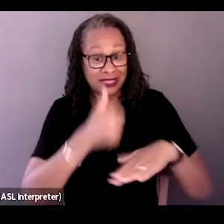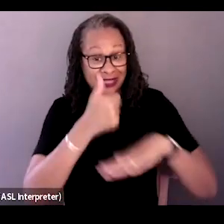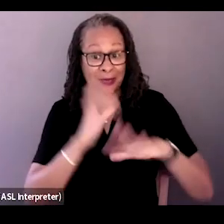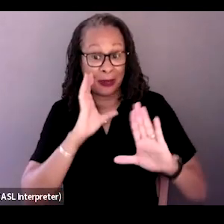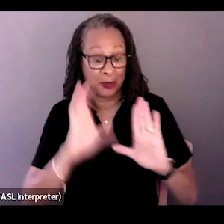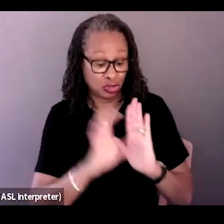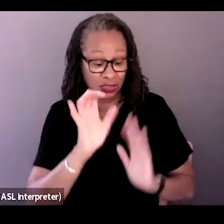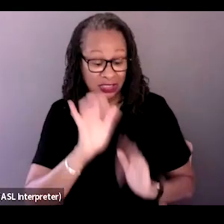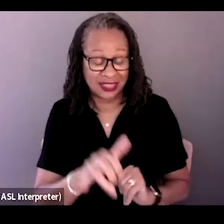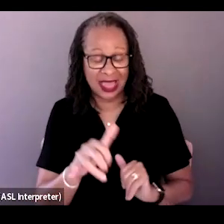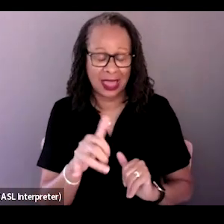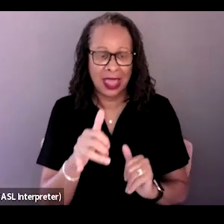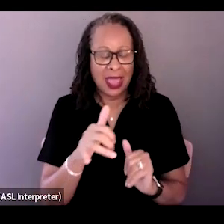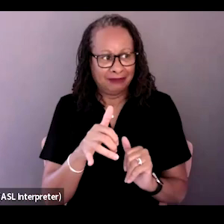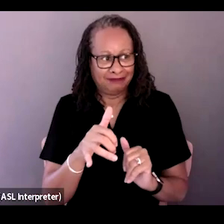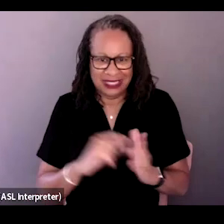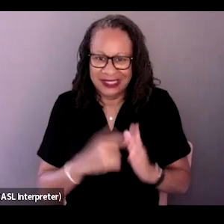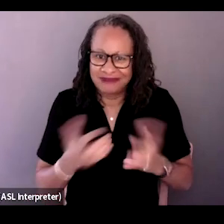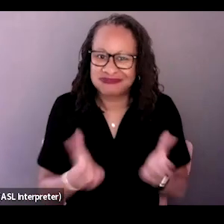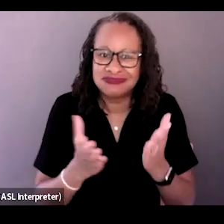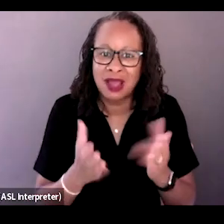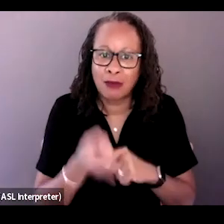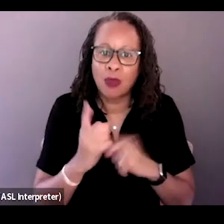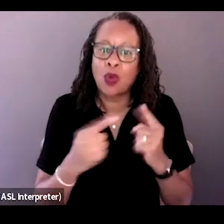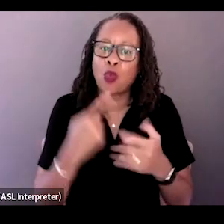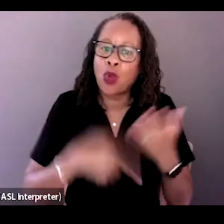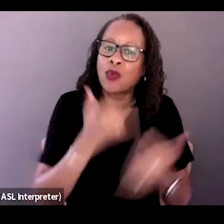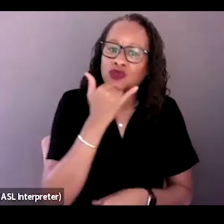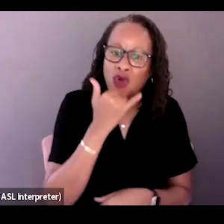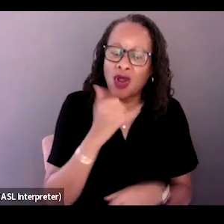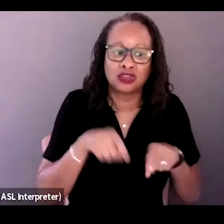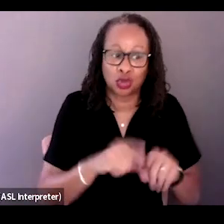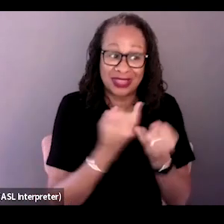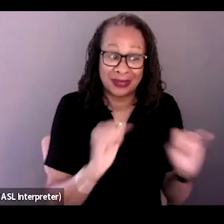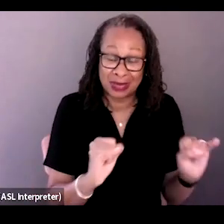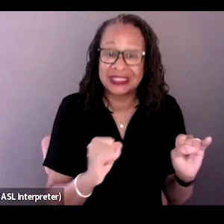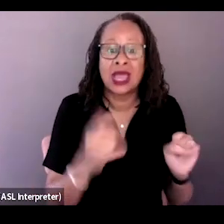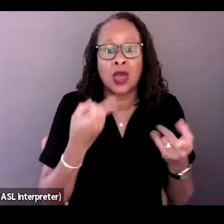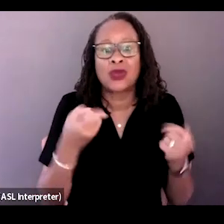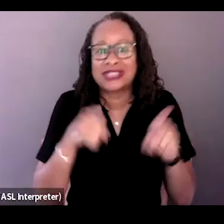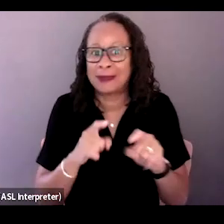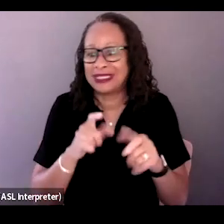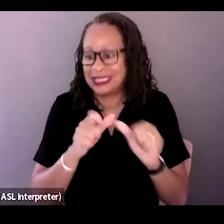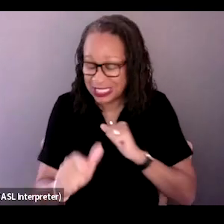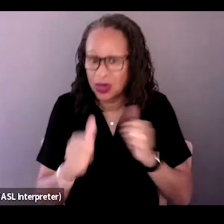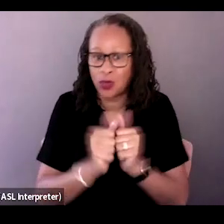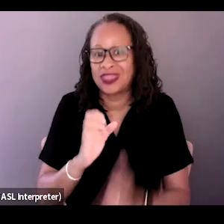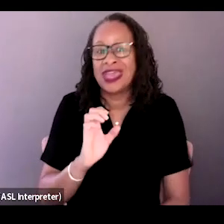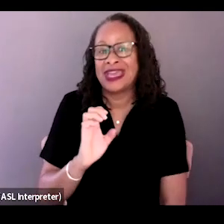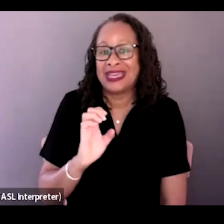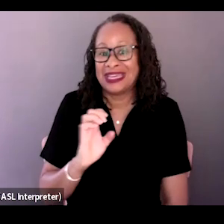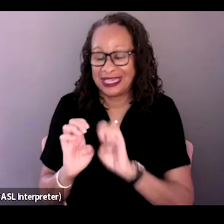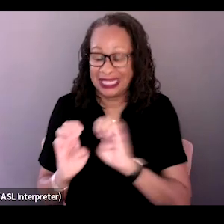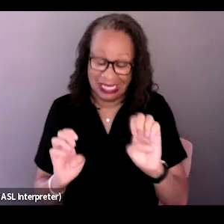of that inciting moment of what went wrong during that independence, and that what's still going on in East Congo with the rape of, like,